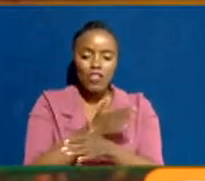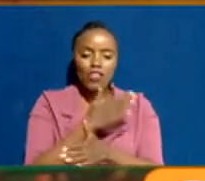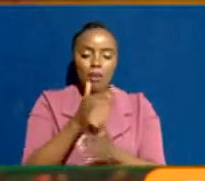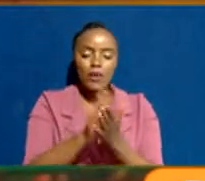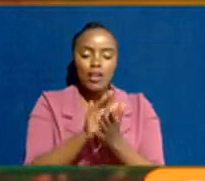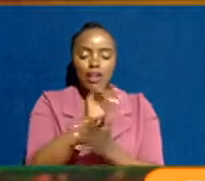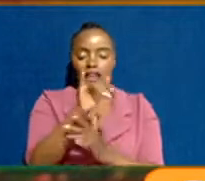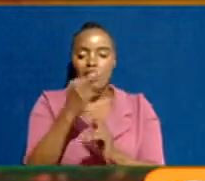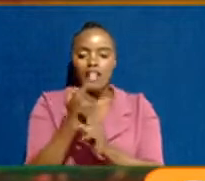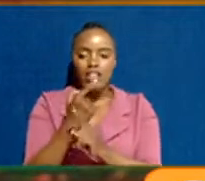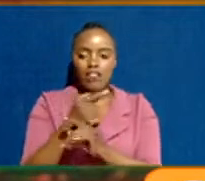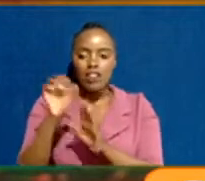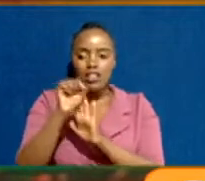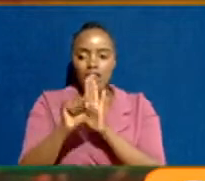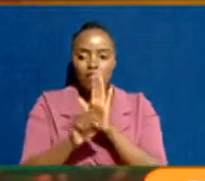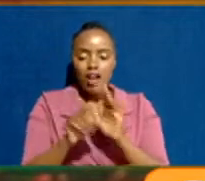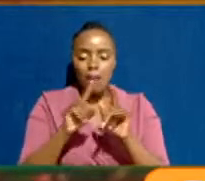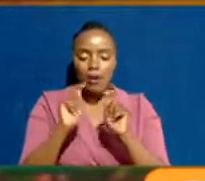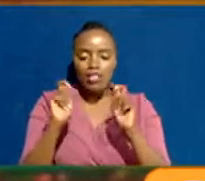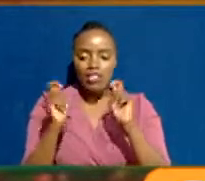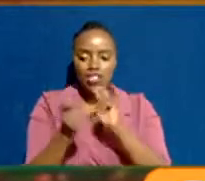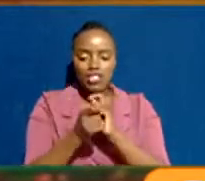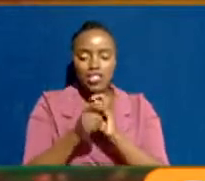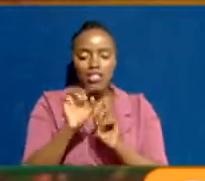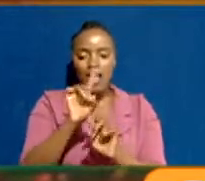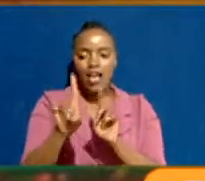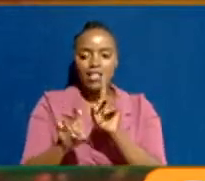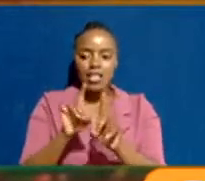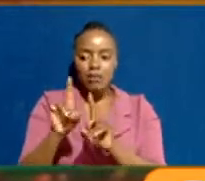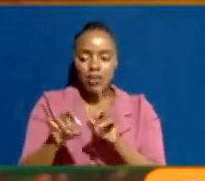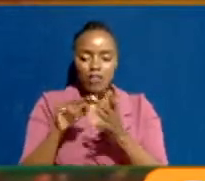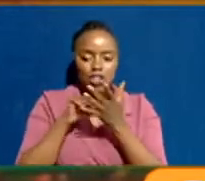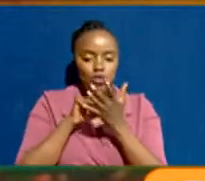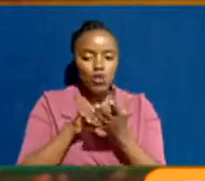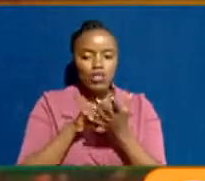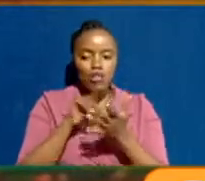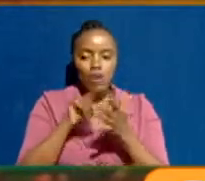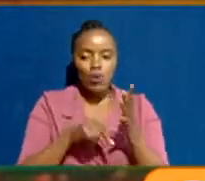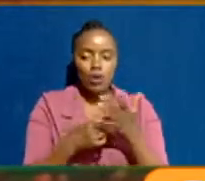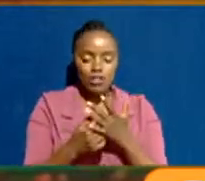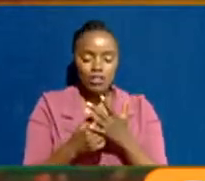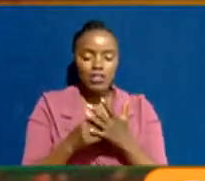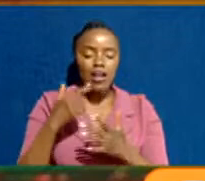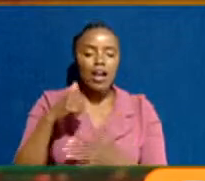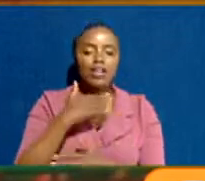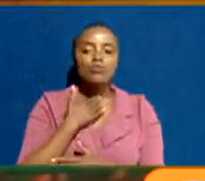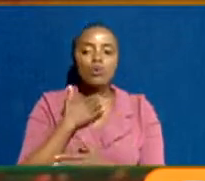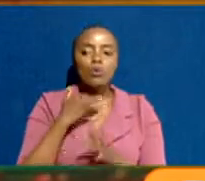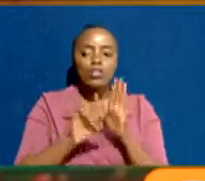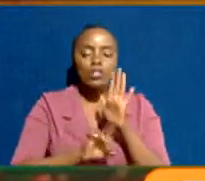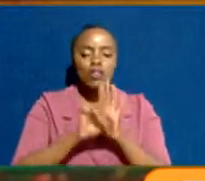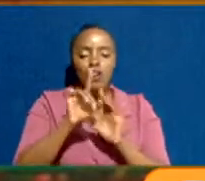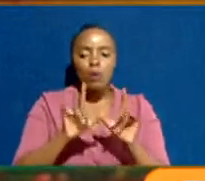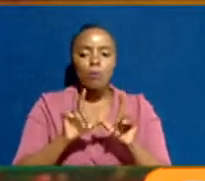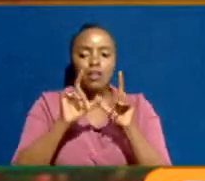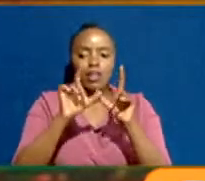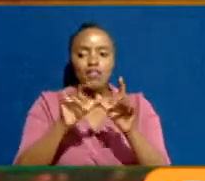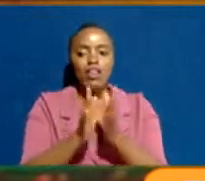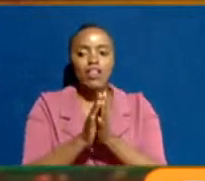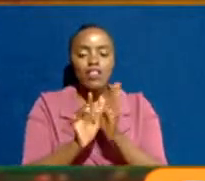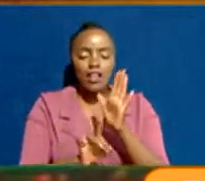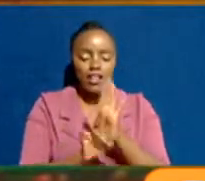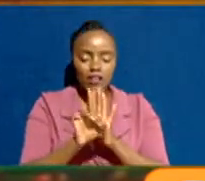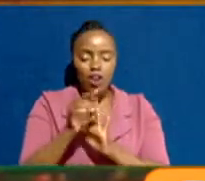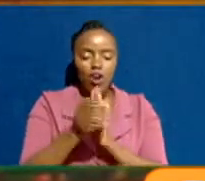so forth, but redesign the assessment to emphasize on what we want, development of talent, development